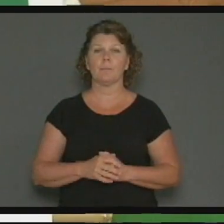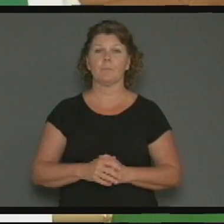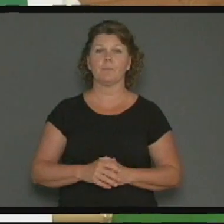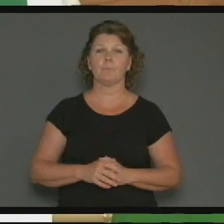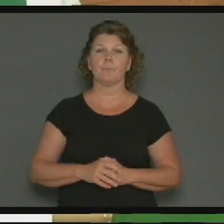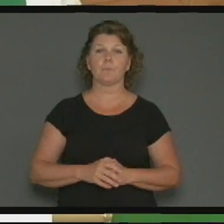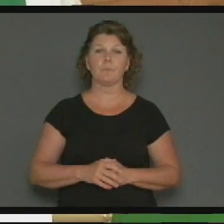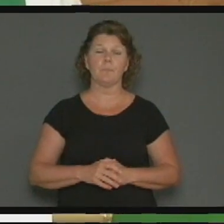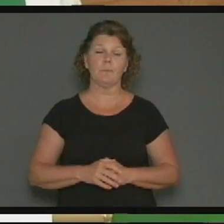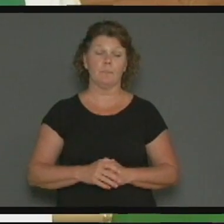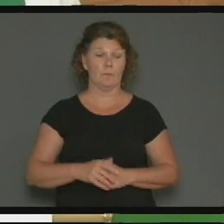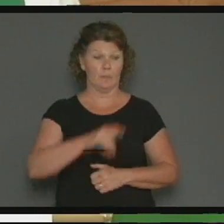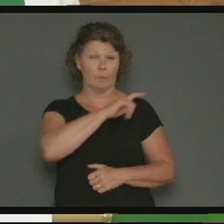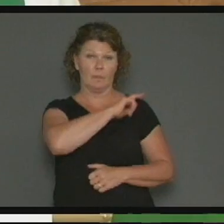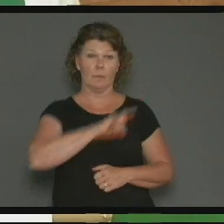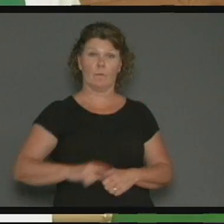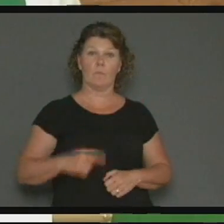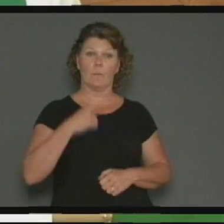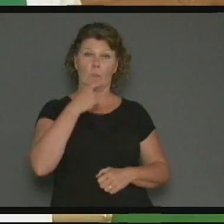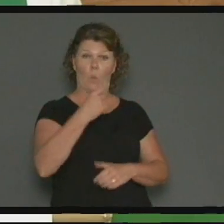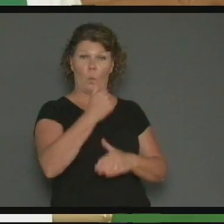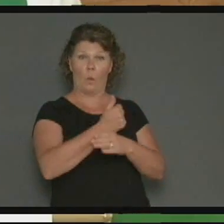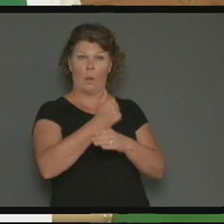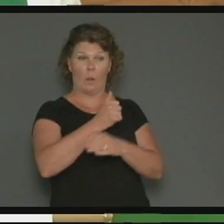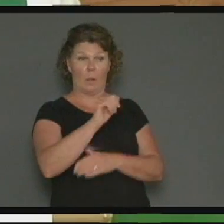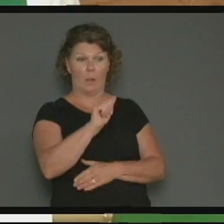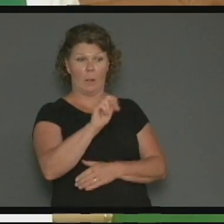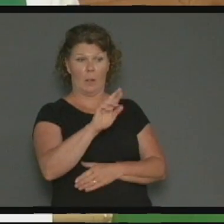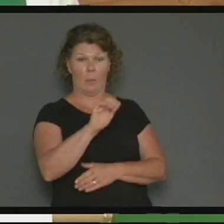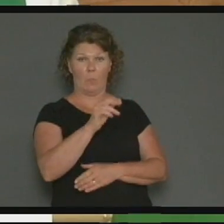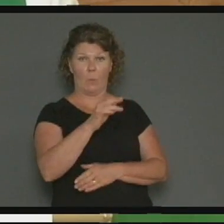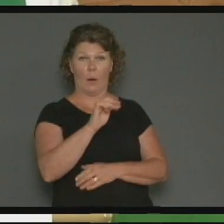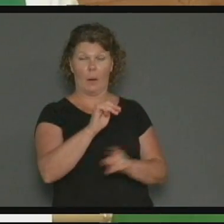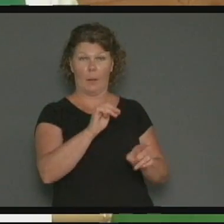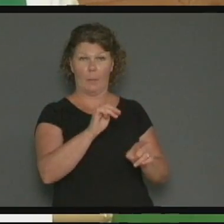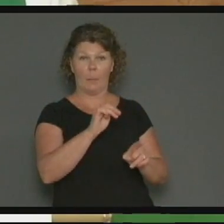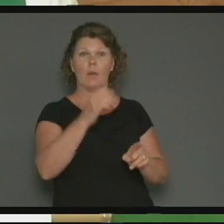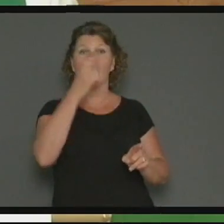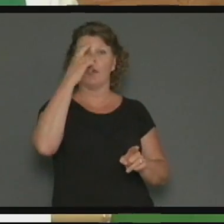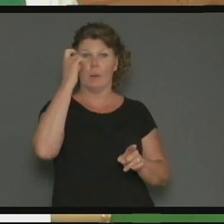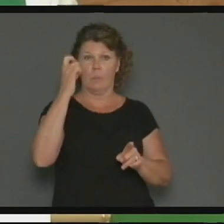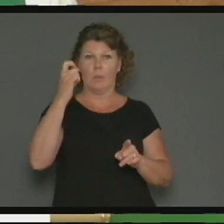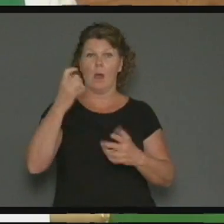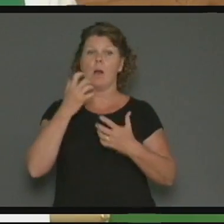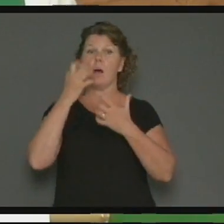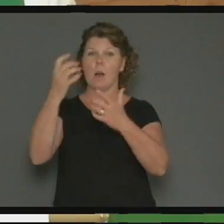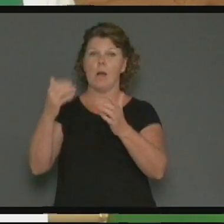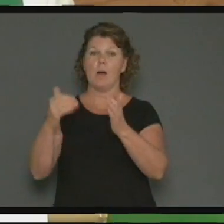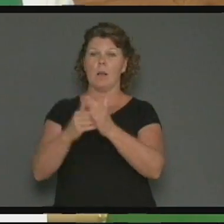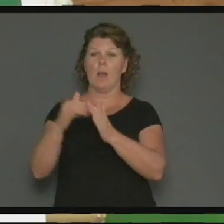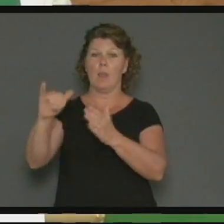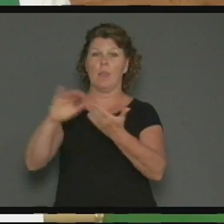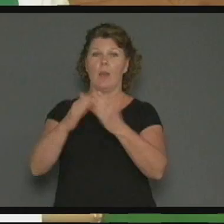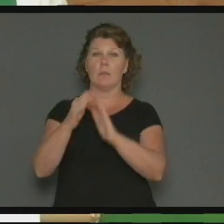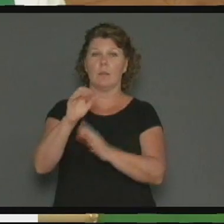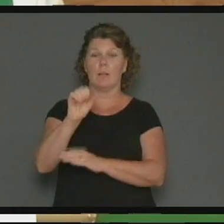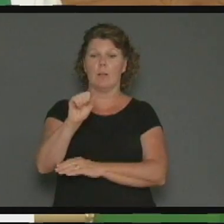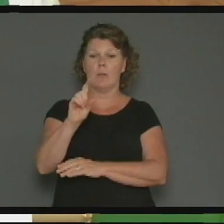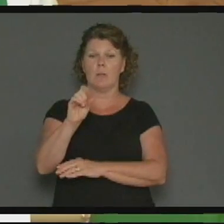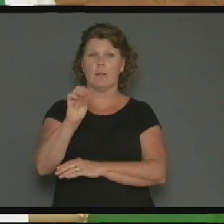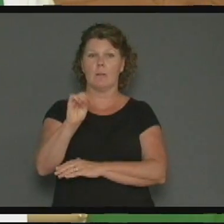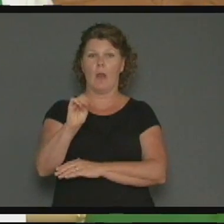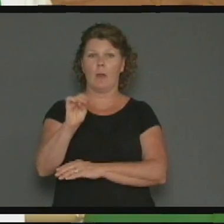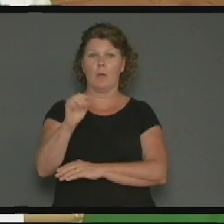Then the Lord said to Abraham, "Because the outcry against Sodom and Gomorrah is great and their sin is